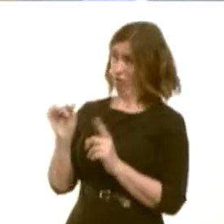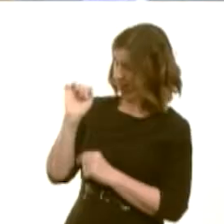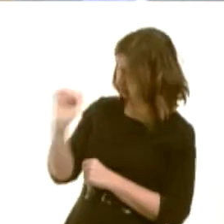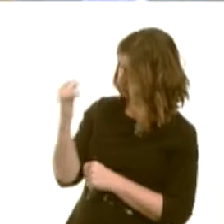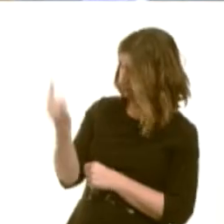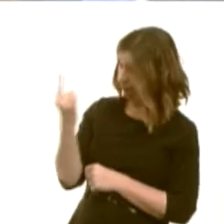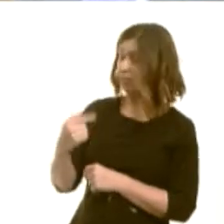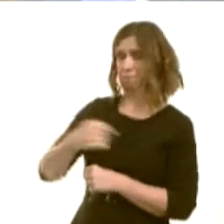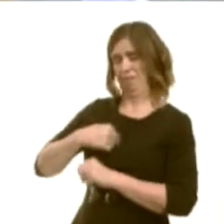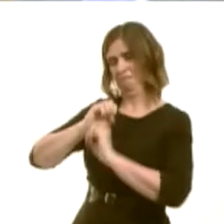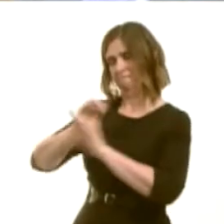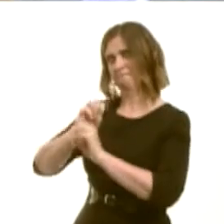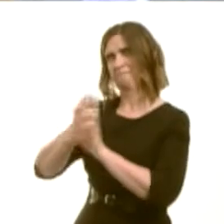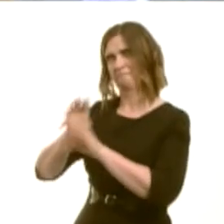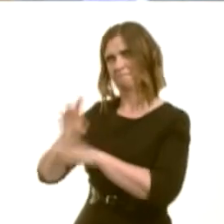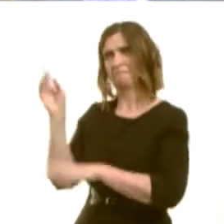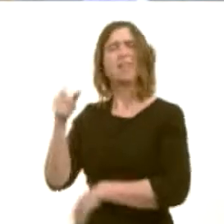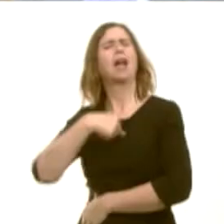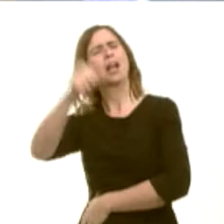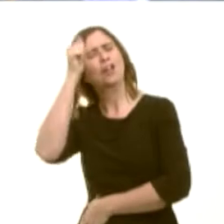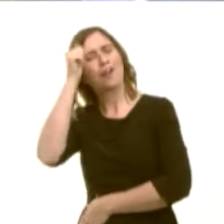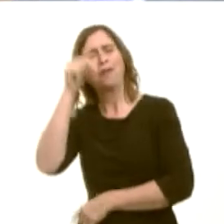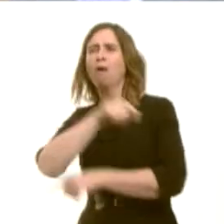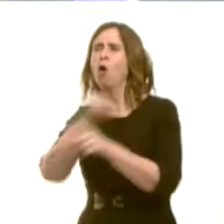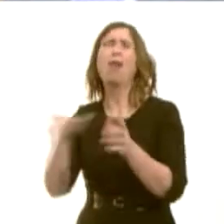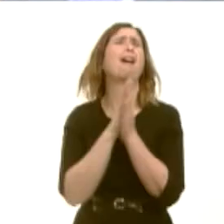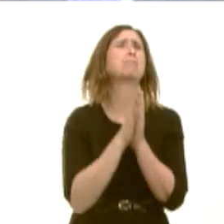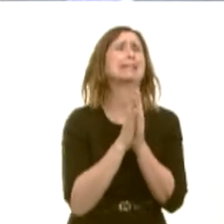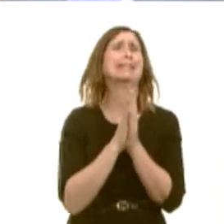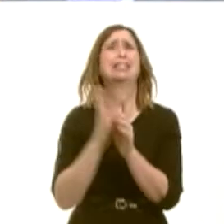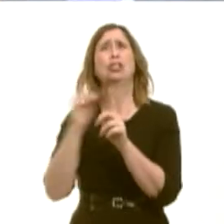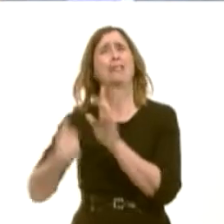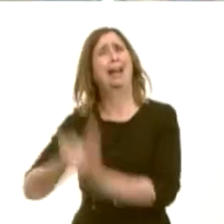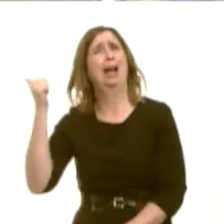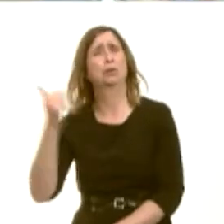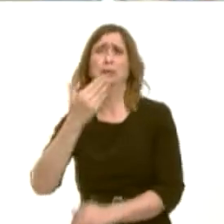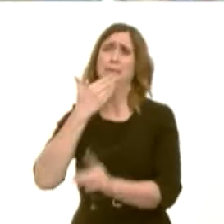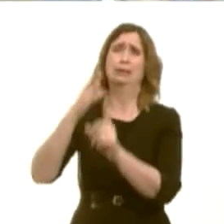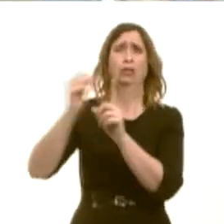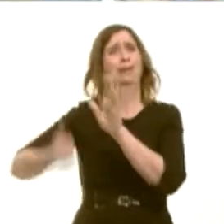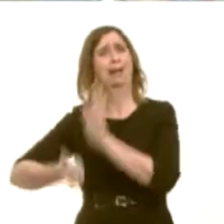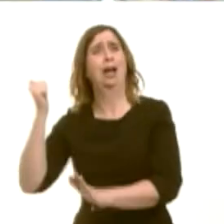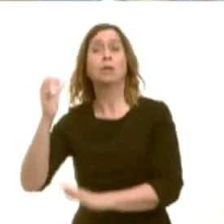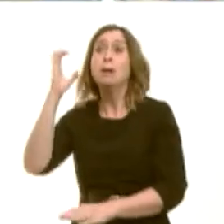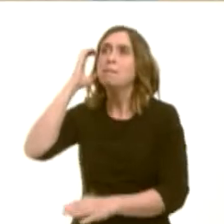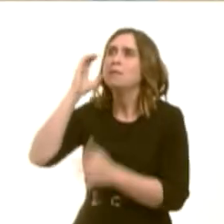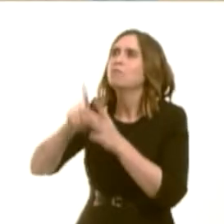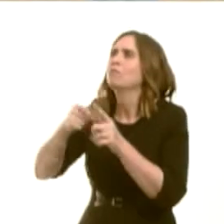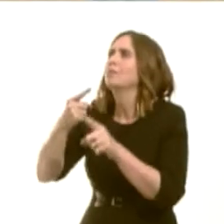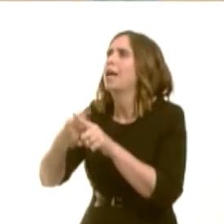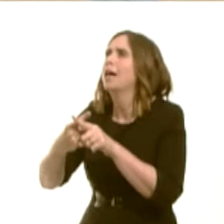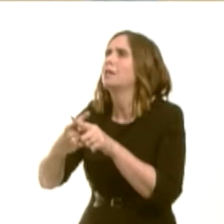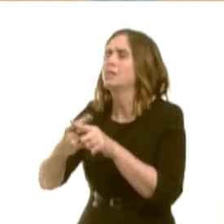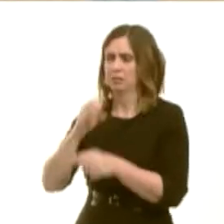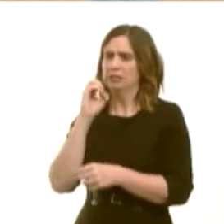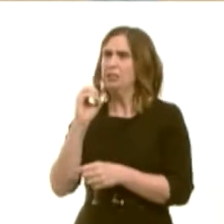on the doorstep of this election is people saying to me, begging me, in fact, to get rid of his party, talking about the bedroom tax, talking about 0